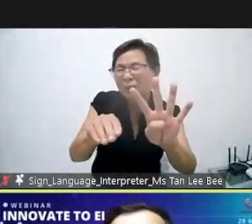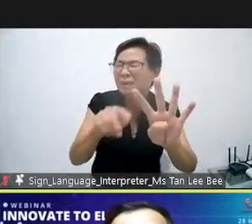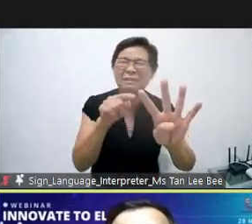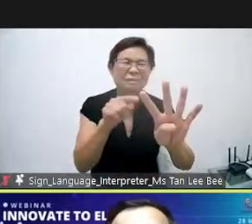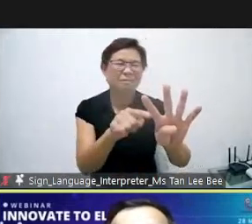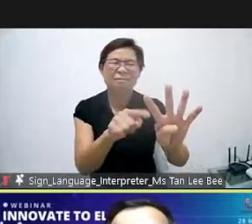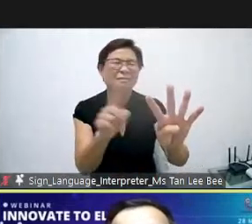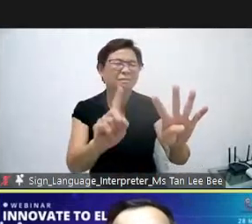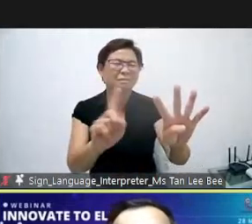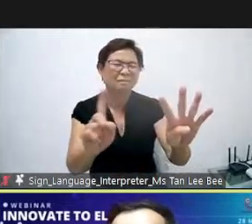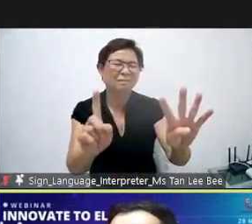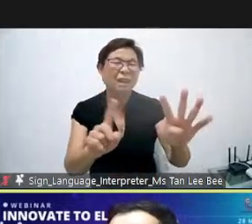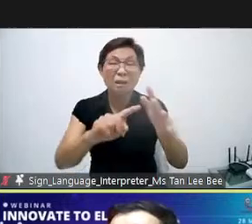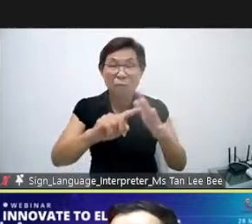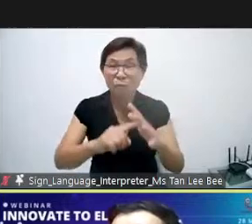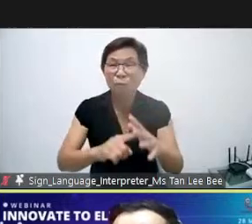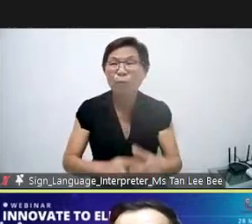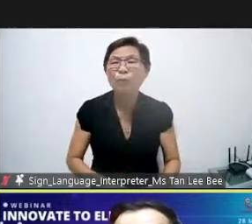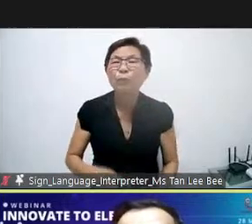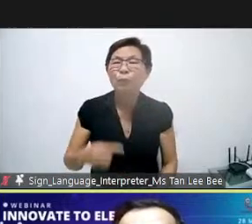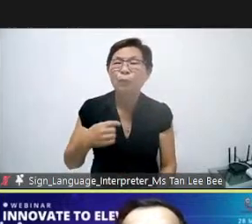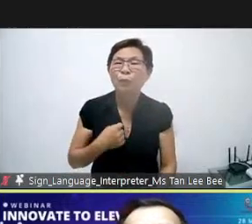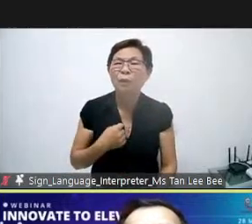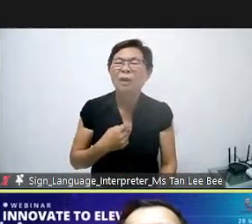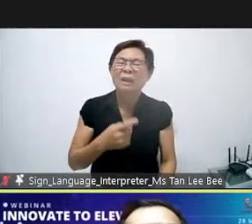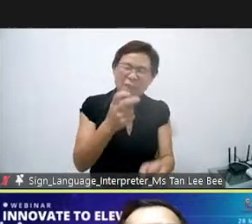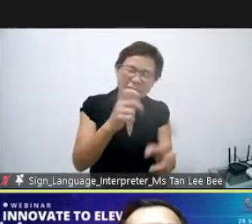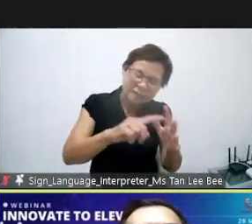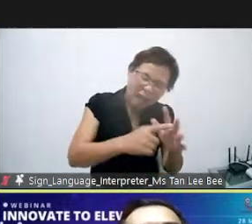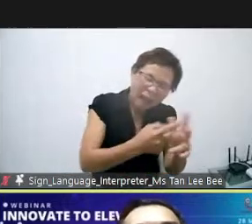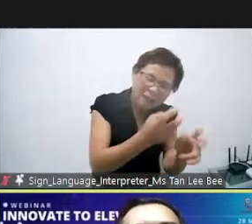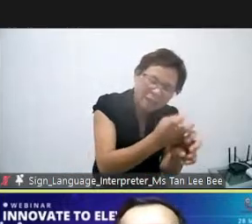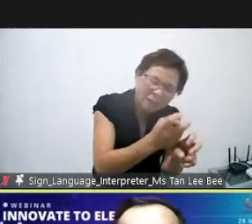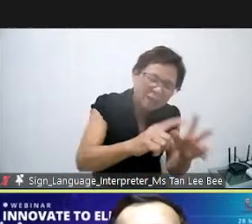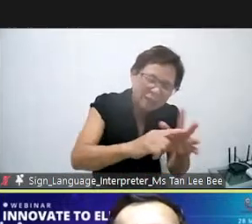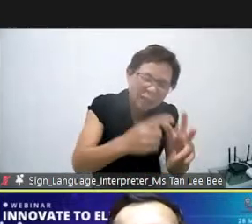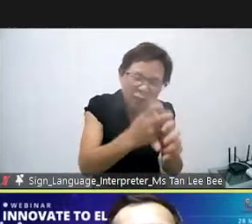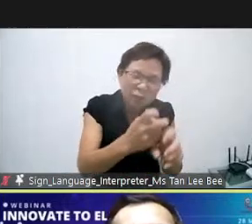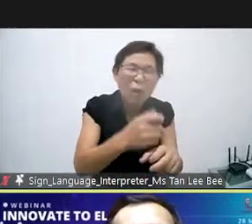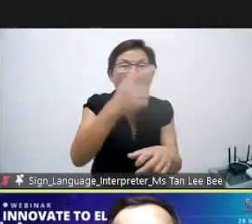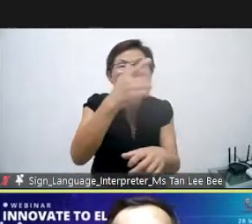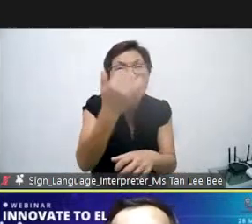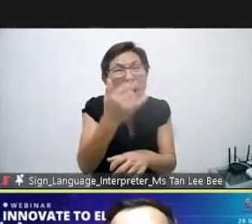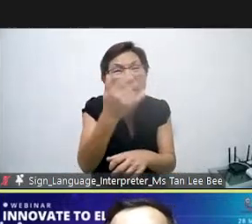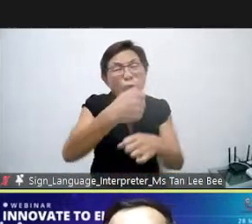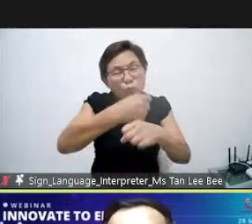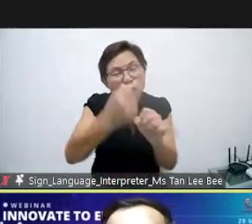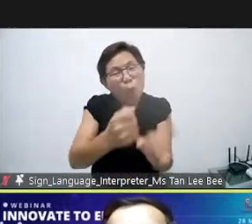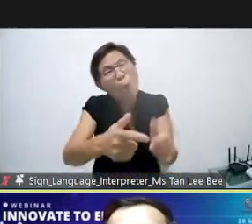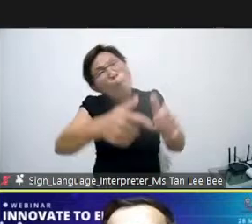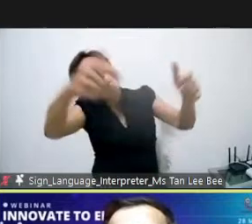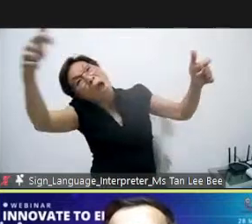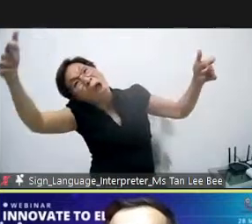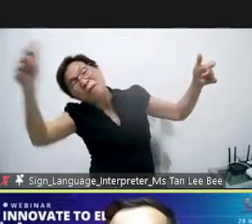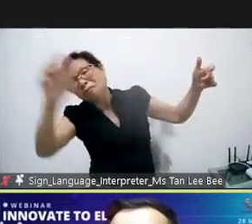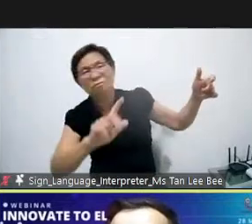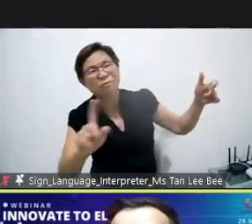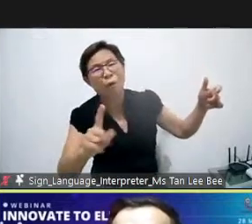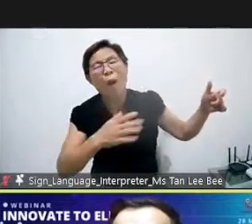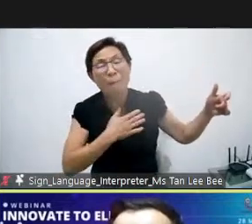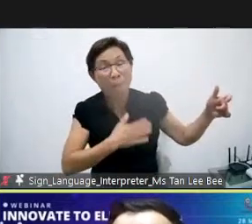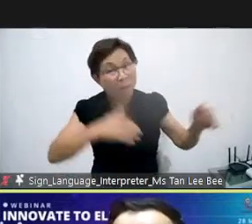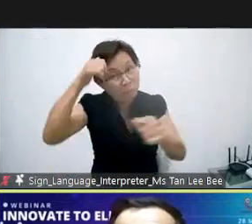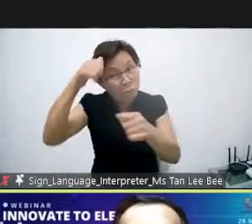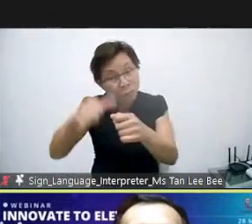always started with difficult thing. They want to do something big. So please be